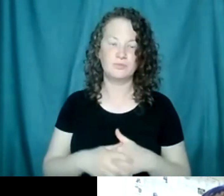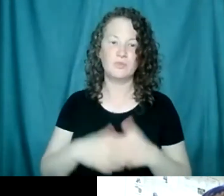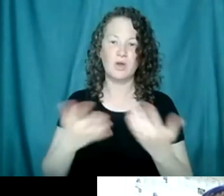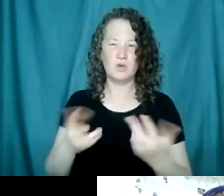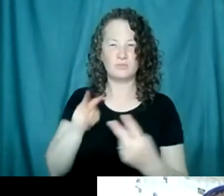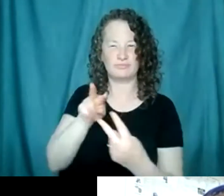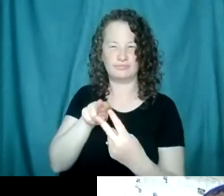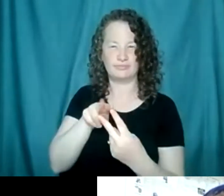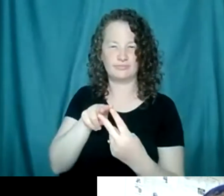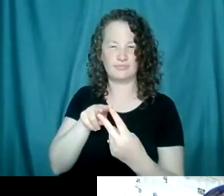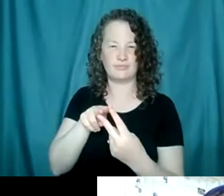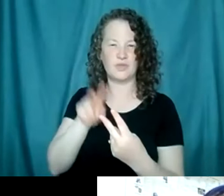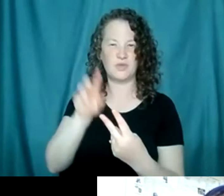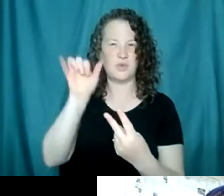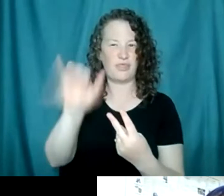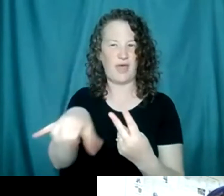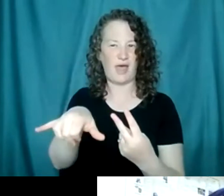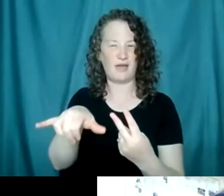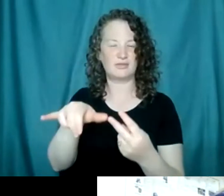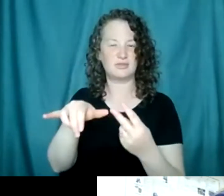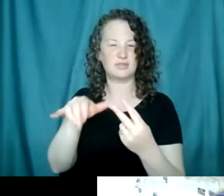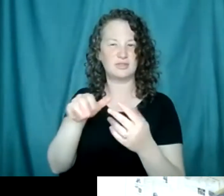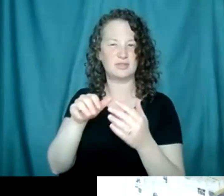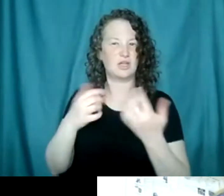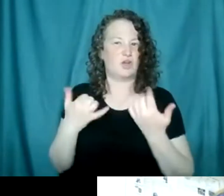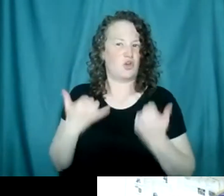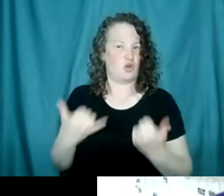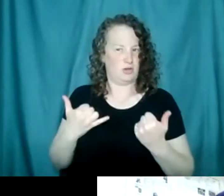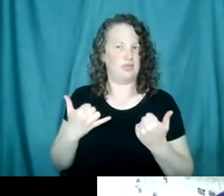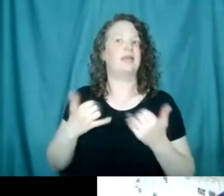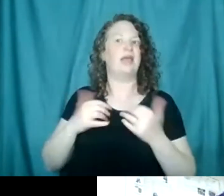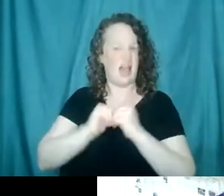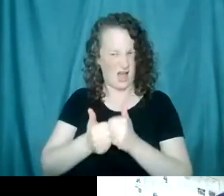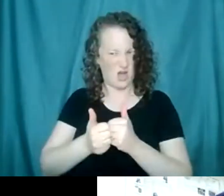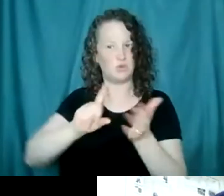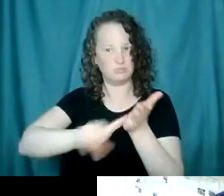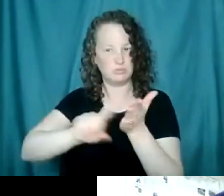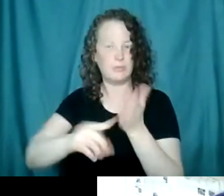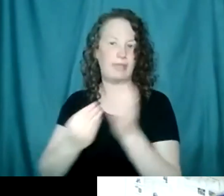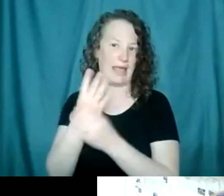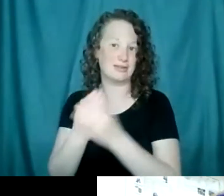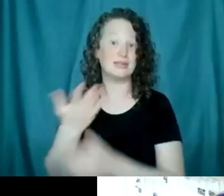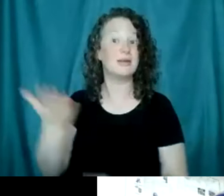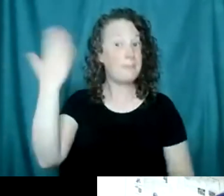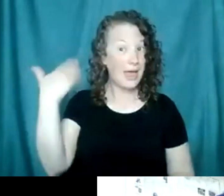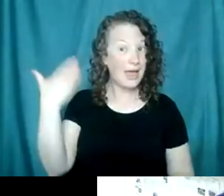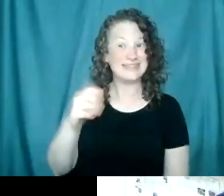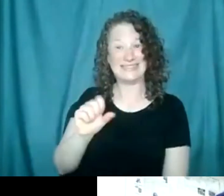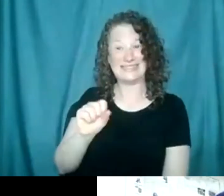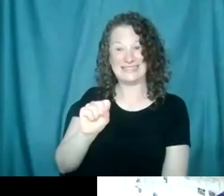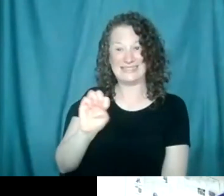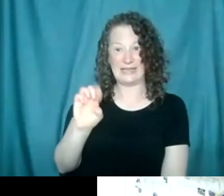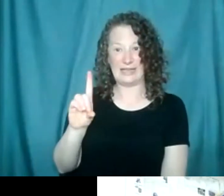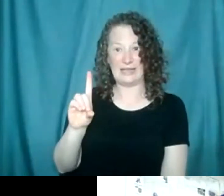So that's how a lot of that research is currently done. In the past, seed pillows have